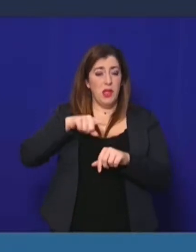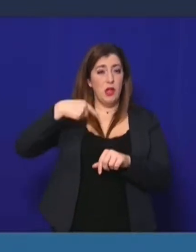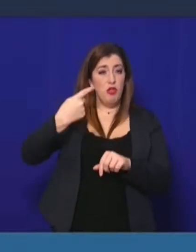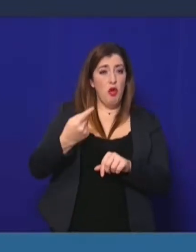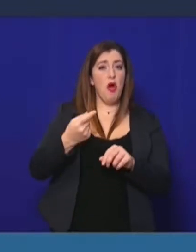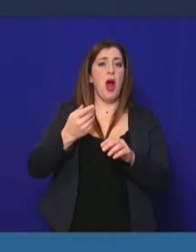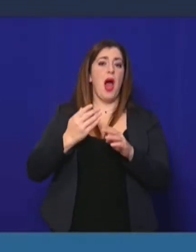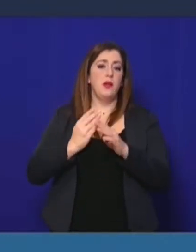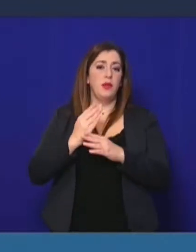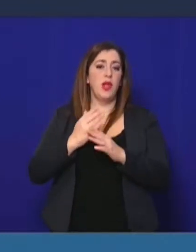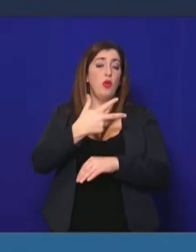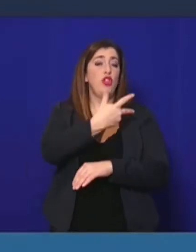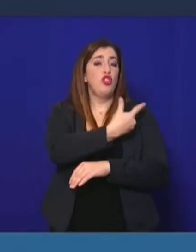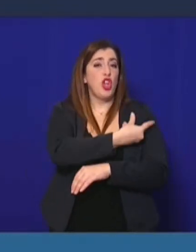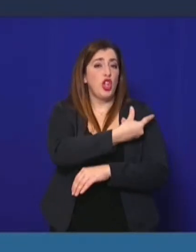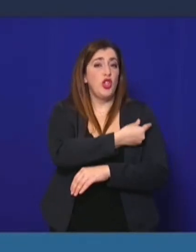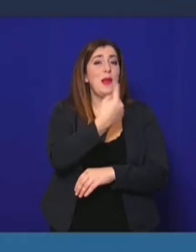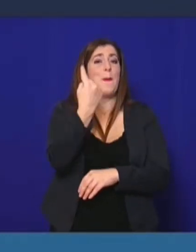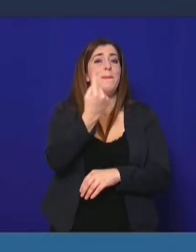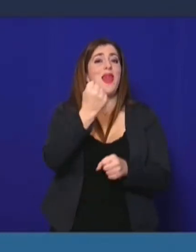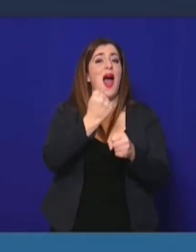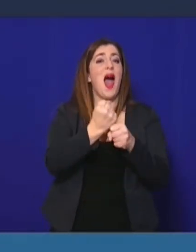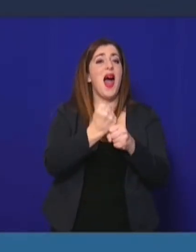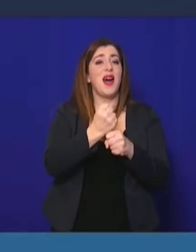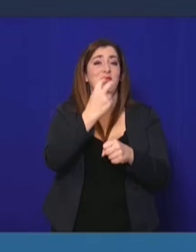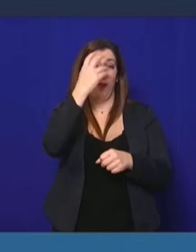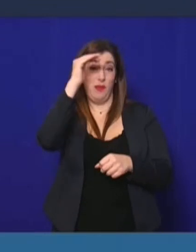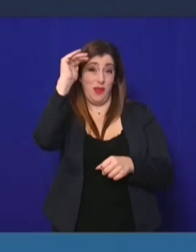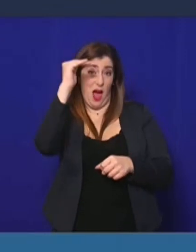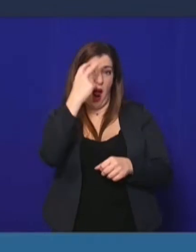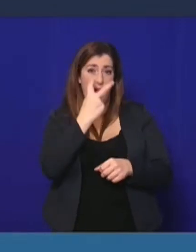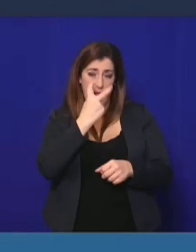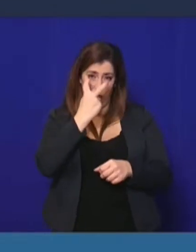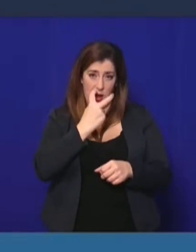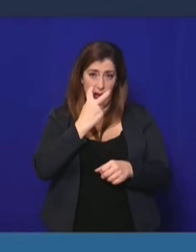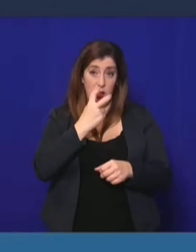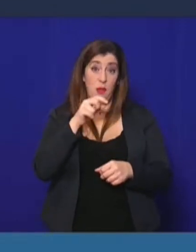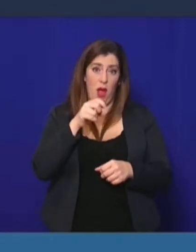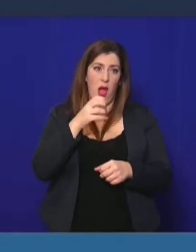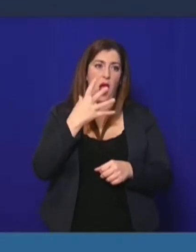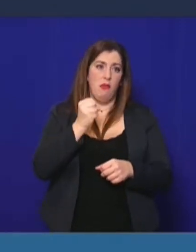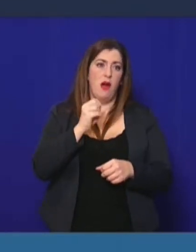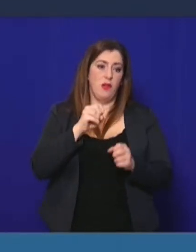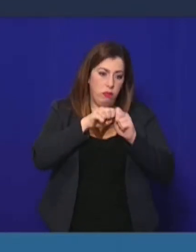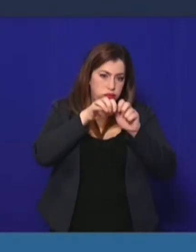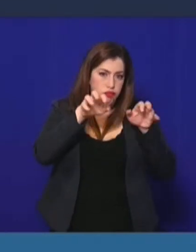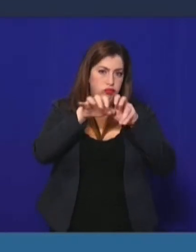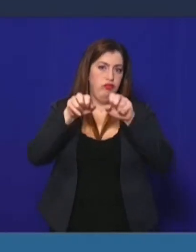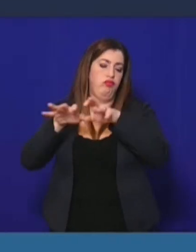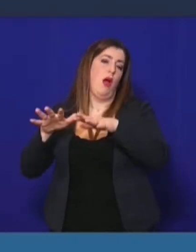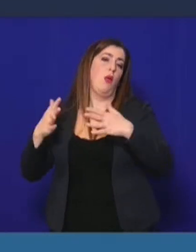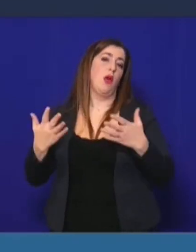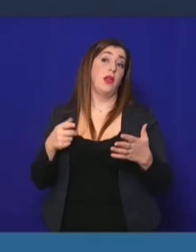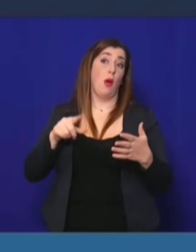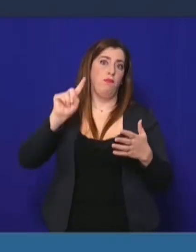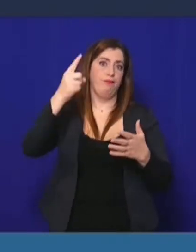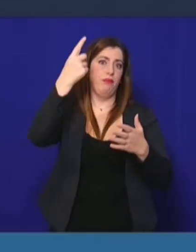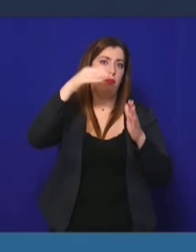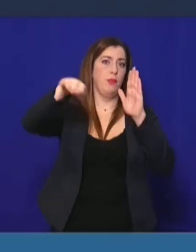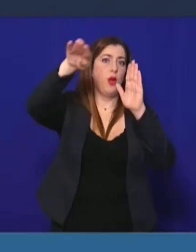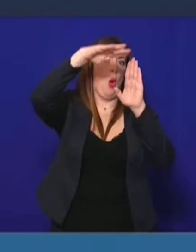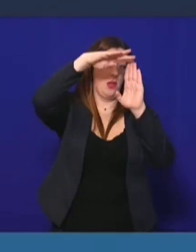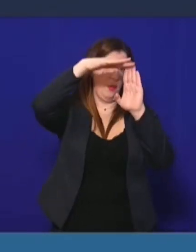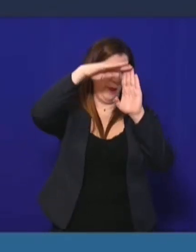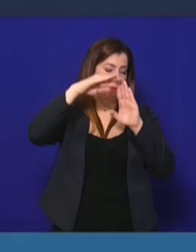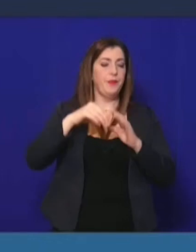tal-anzjani u l-istaff ukoll li jaħdmu fid-djar tal-anzjani bħalma rajtu jkollna tifqijata hemmhekk allura huma priorità. U